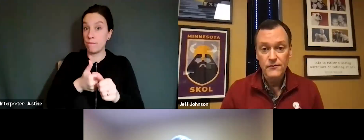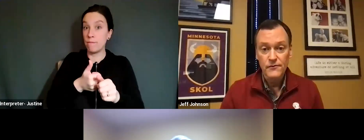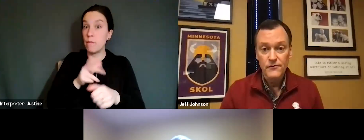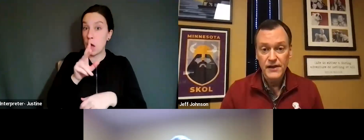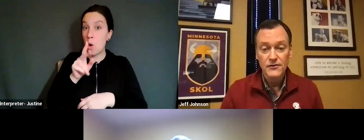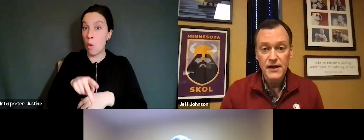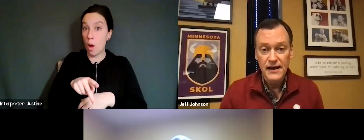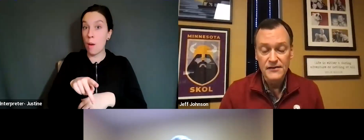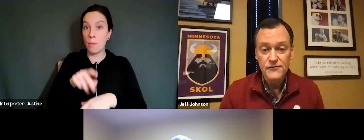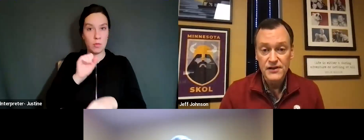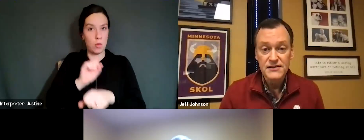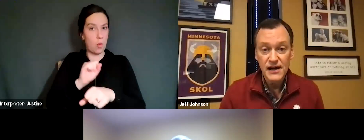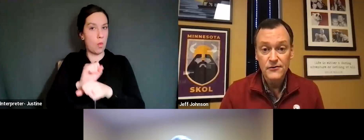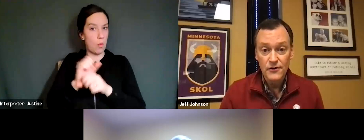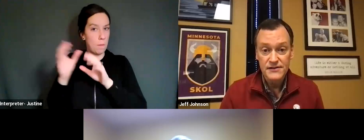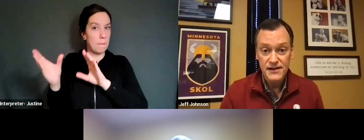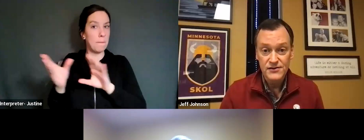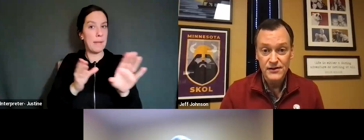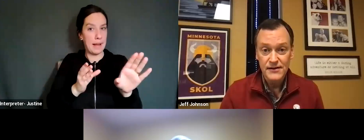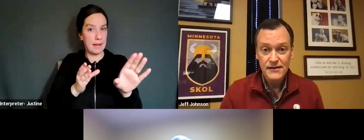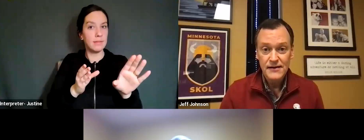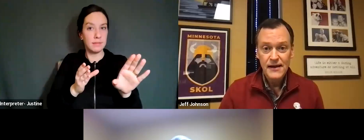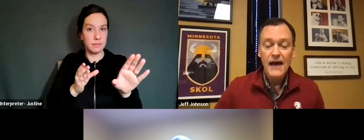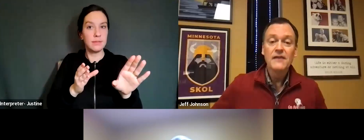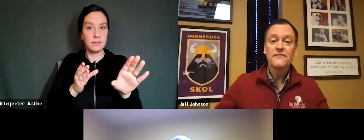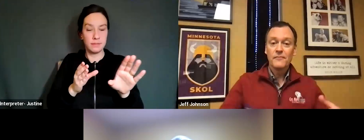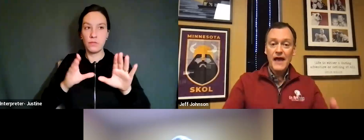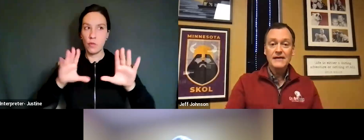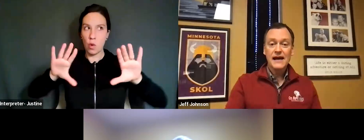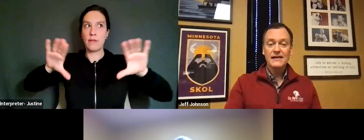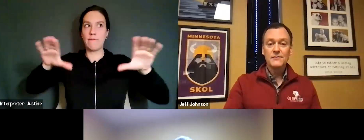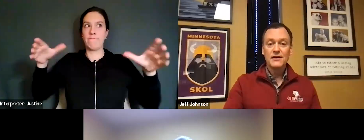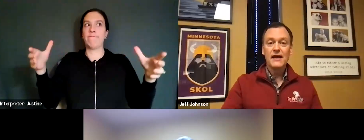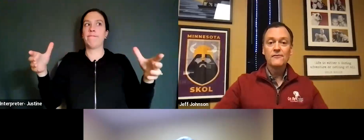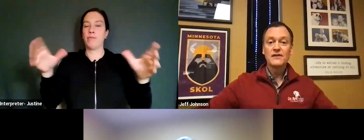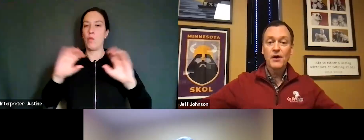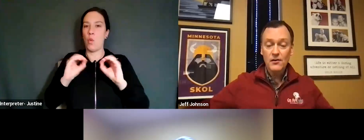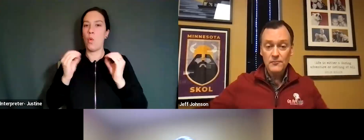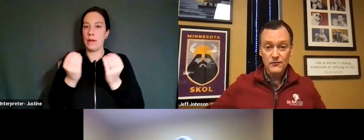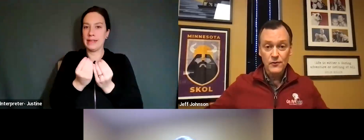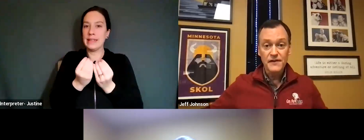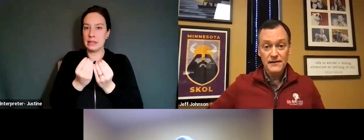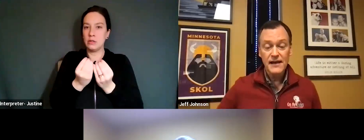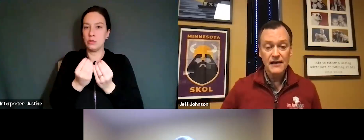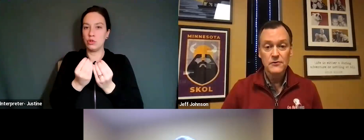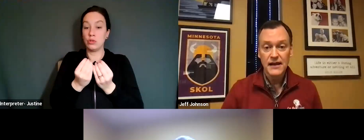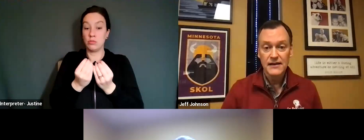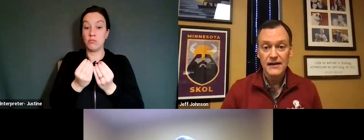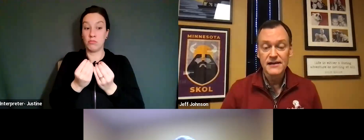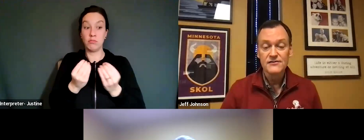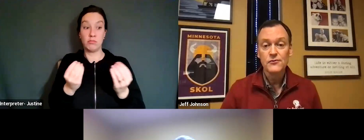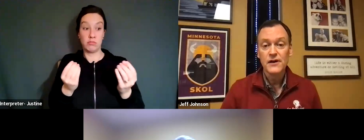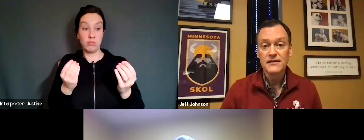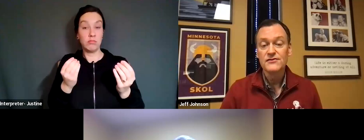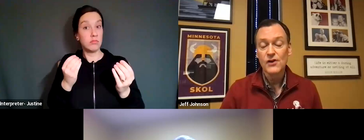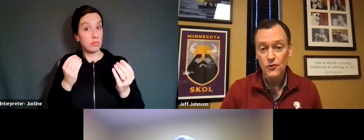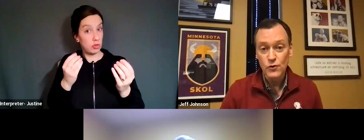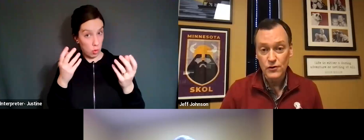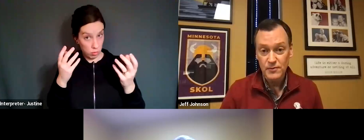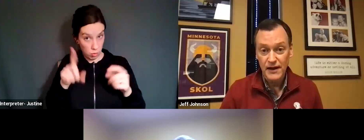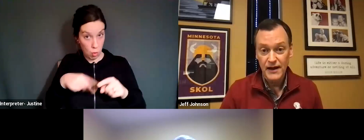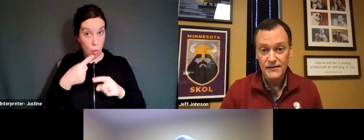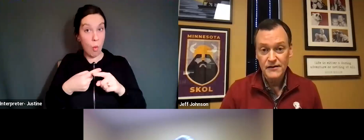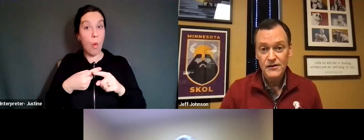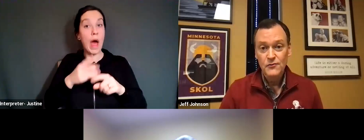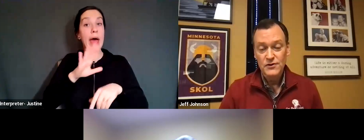for Can Do Canines, for the entire organization. And then from that document, every department within Can Do Canines has created its own